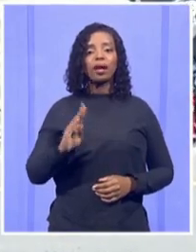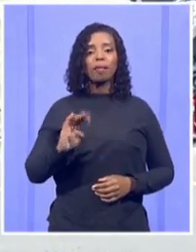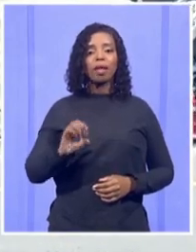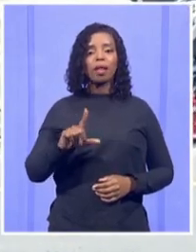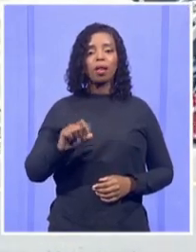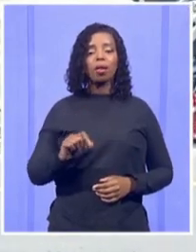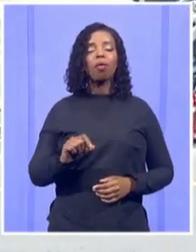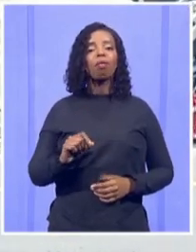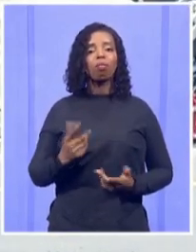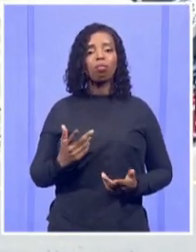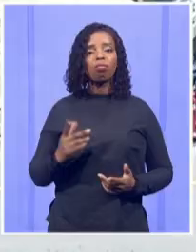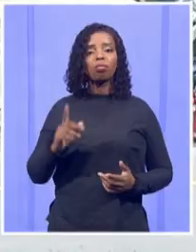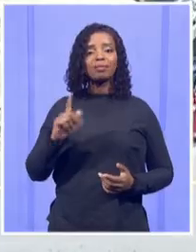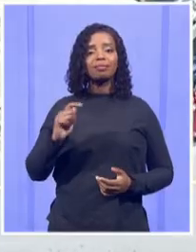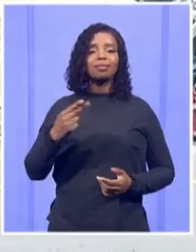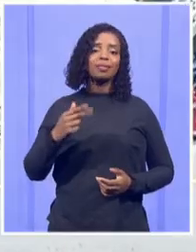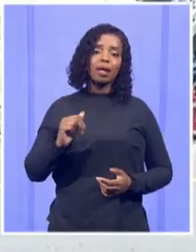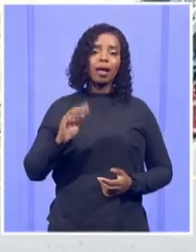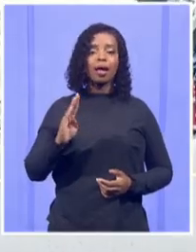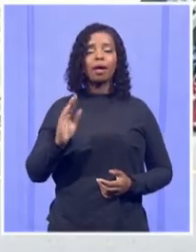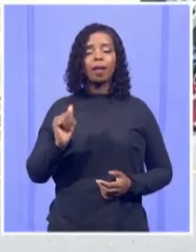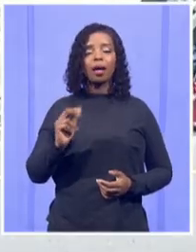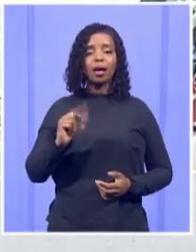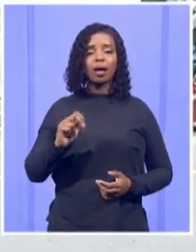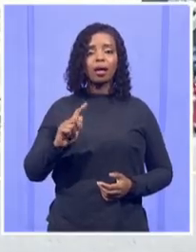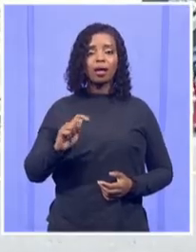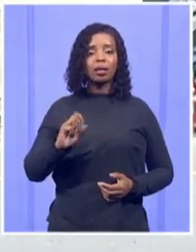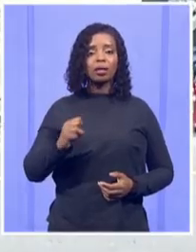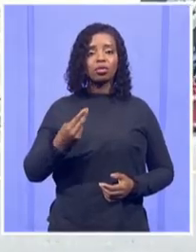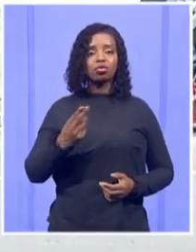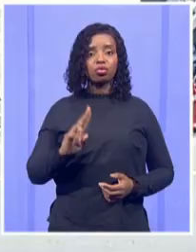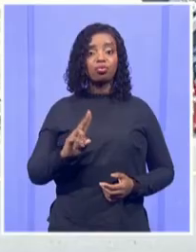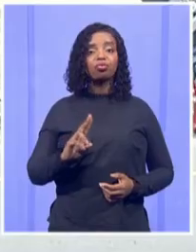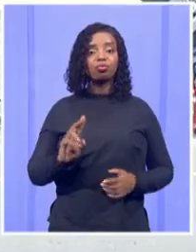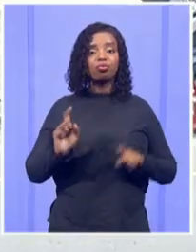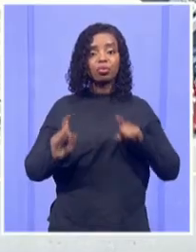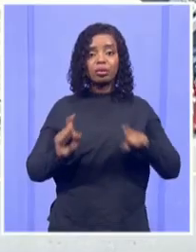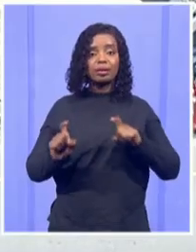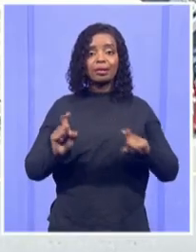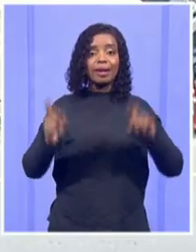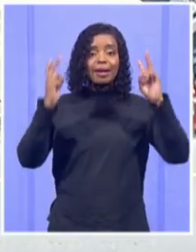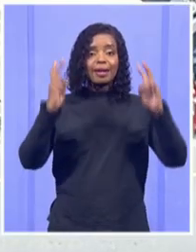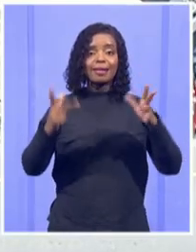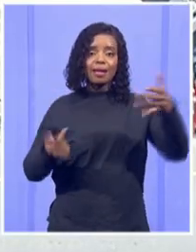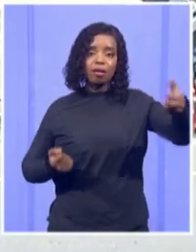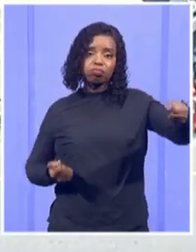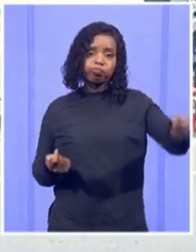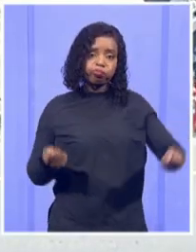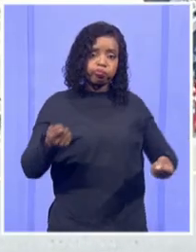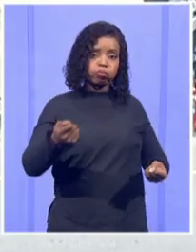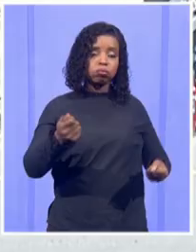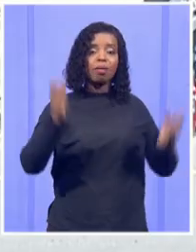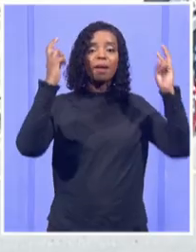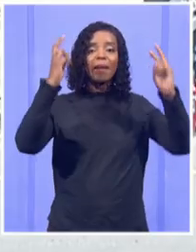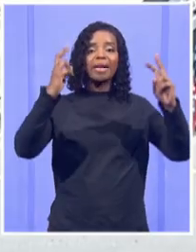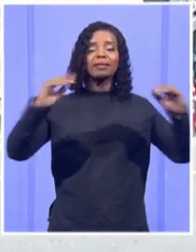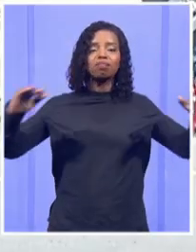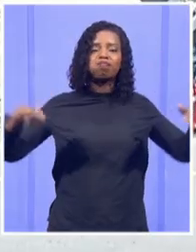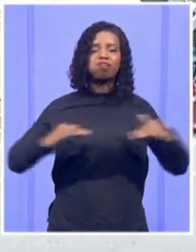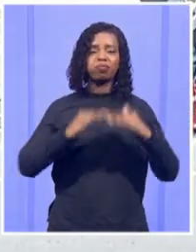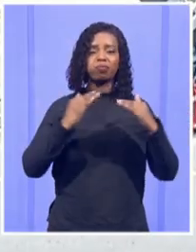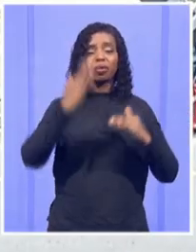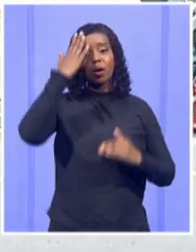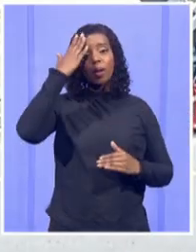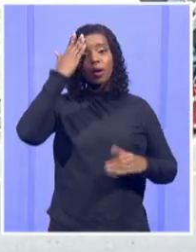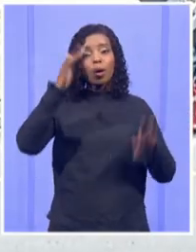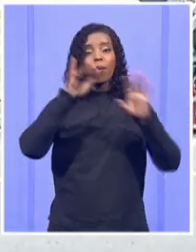crossing behind Botshabelo. The accident is between the bus and the truck. What you know for now is six people are